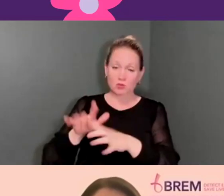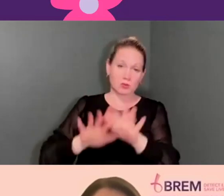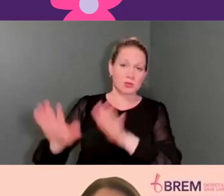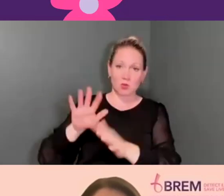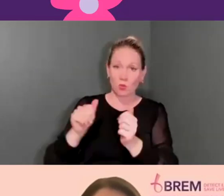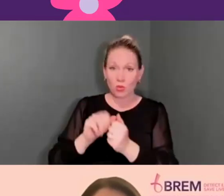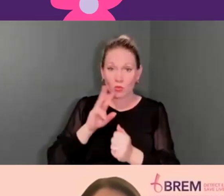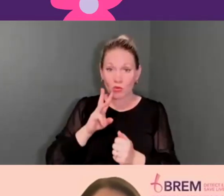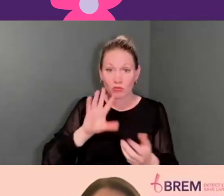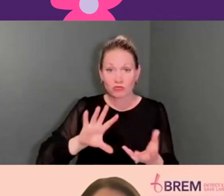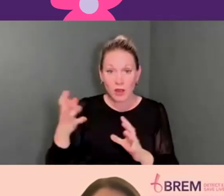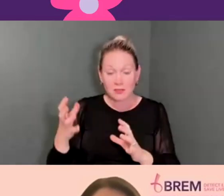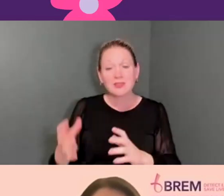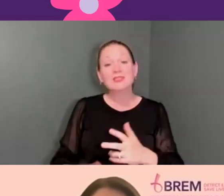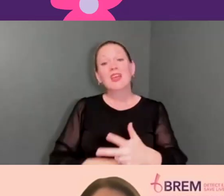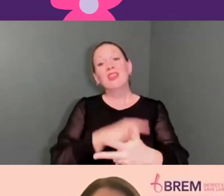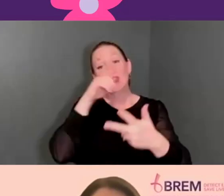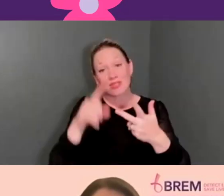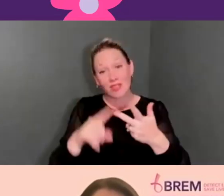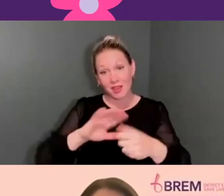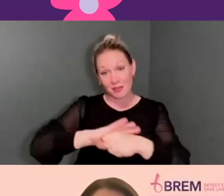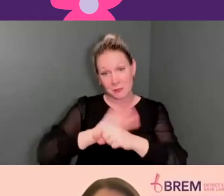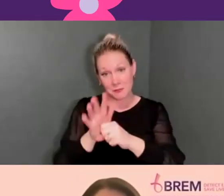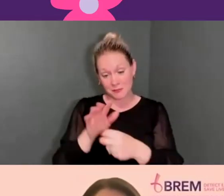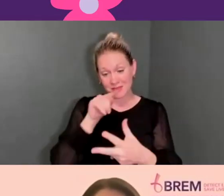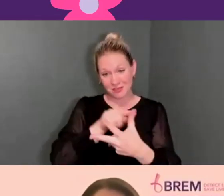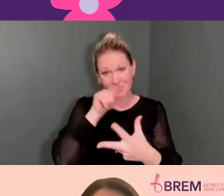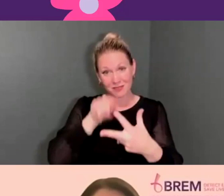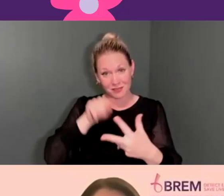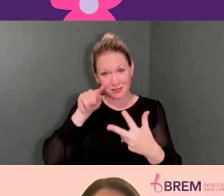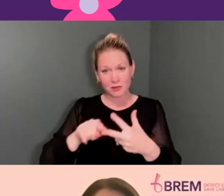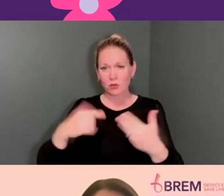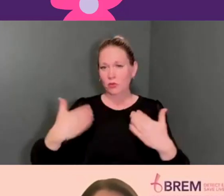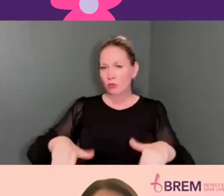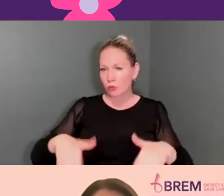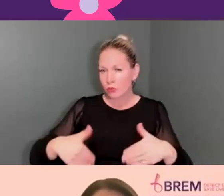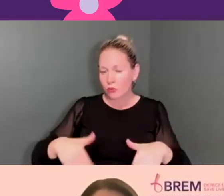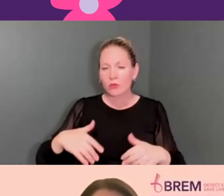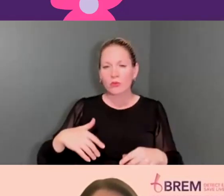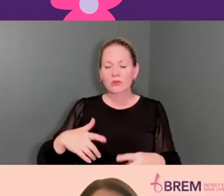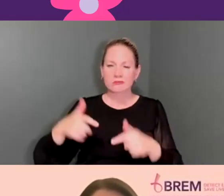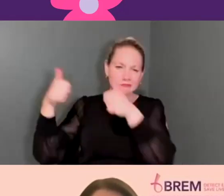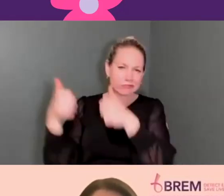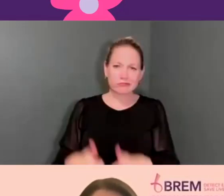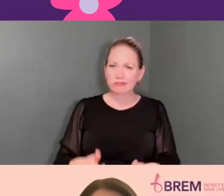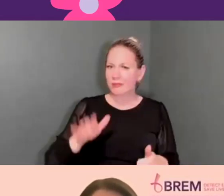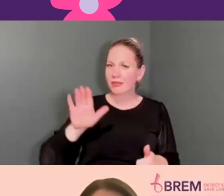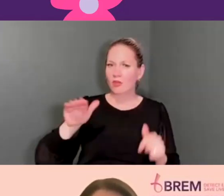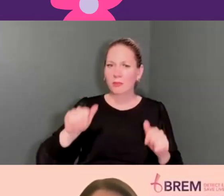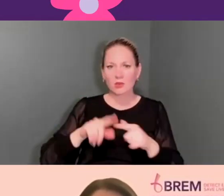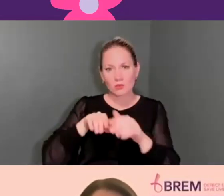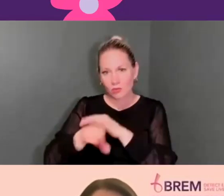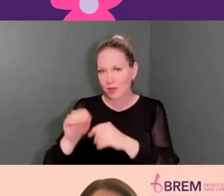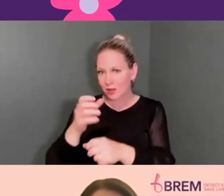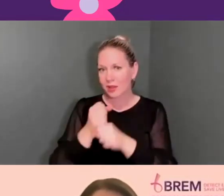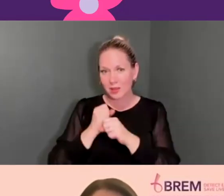you add the pandemic. All of those factors have diminished the screenings and the